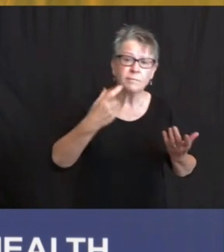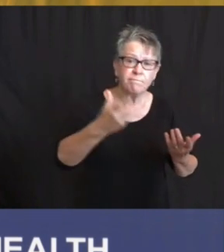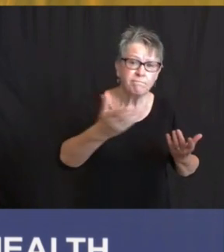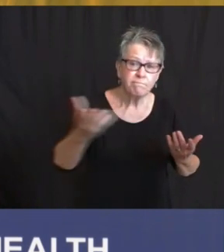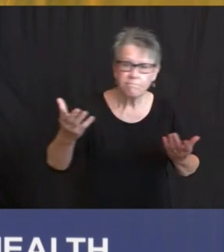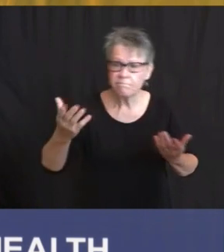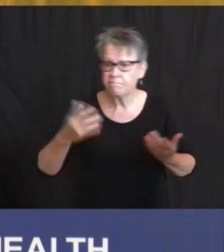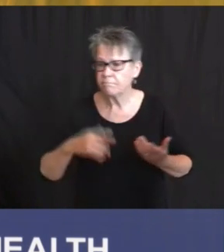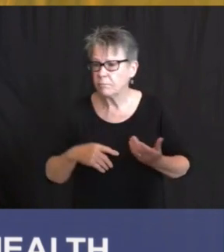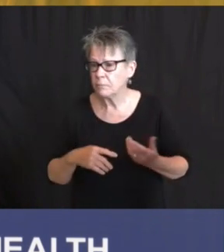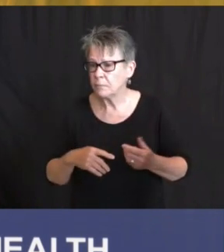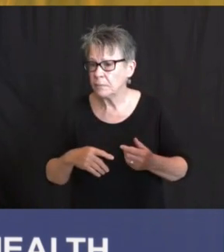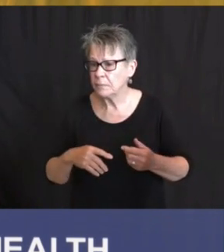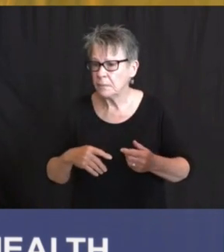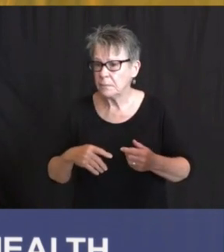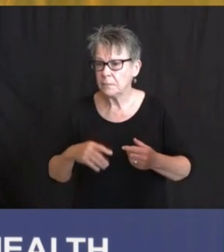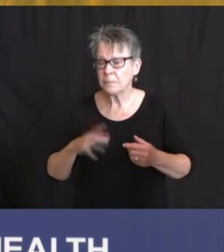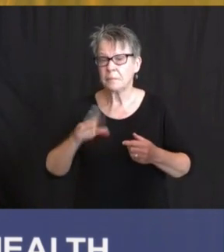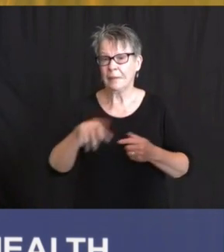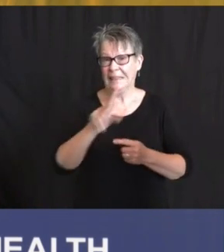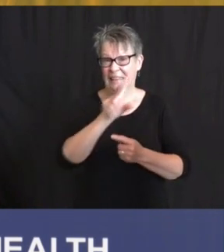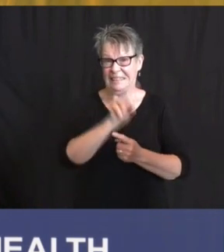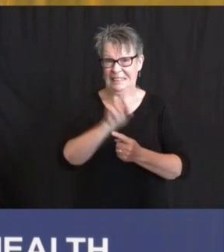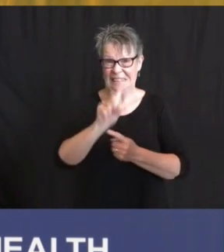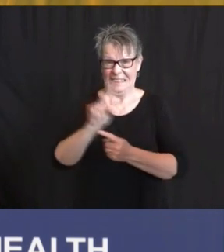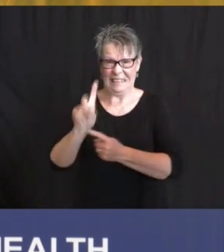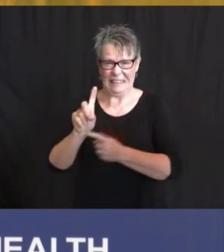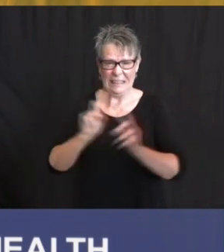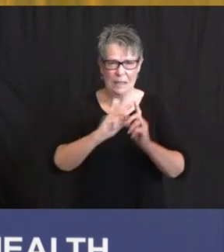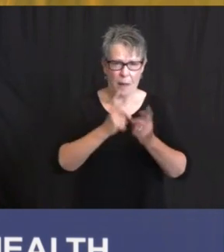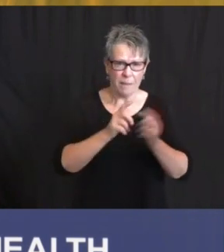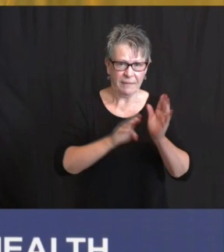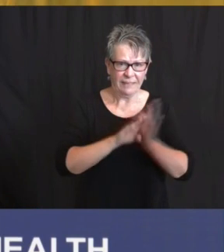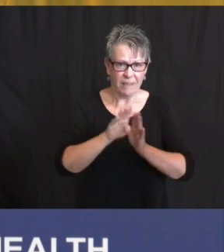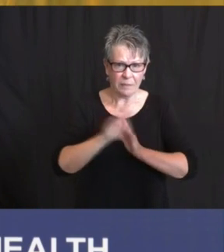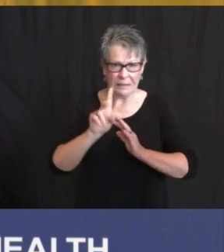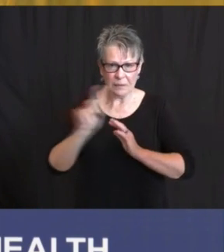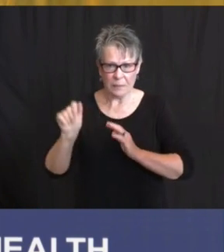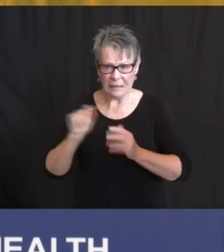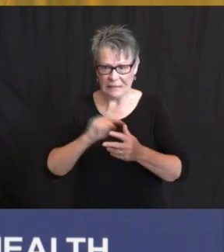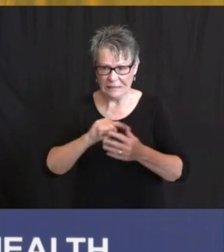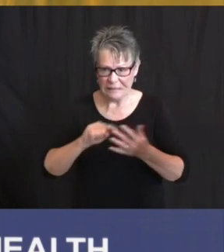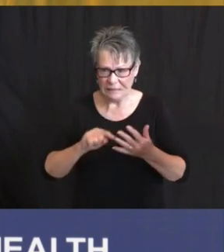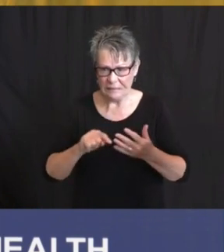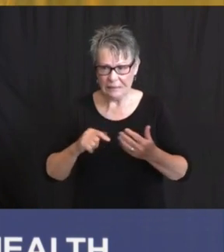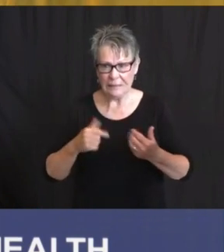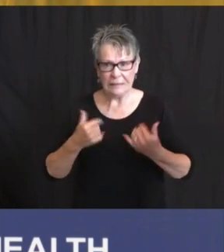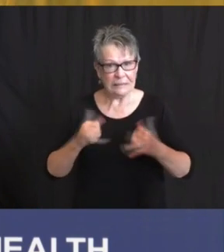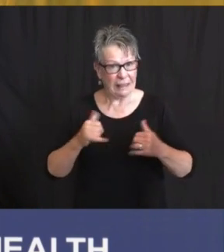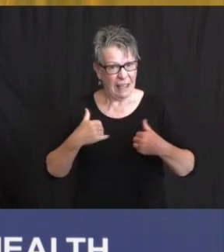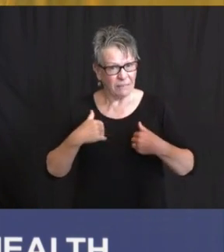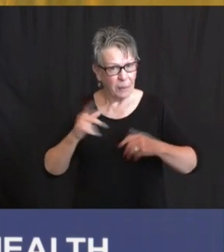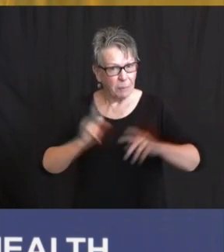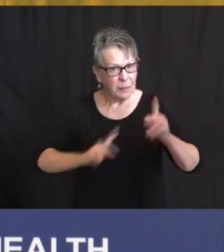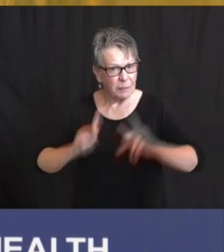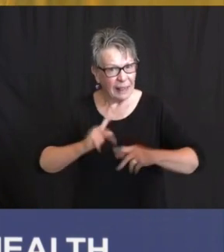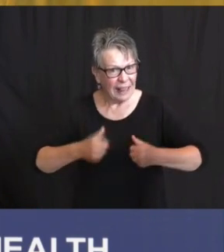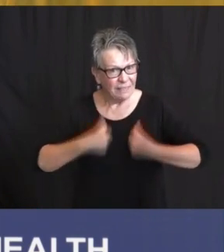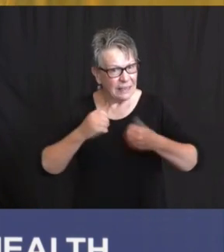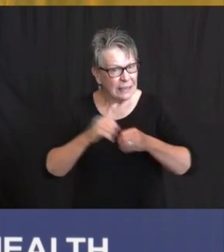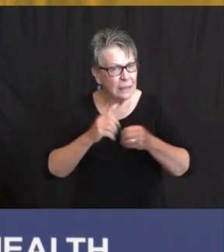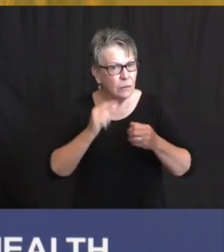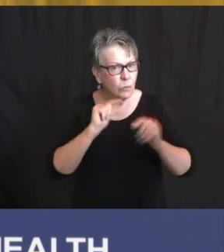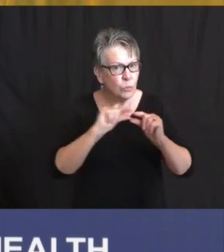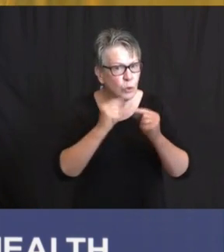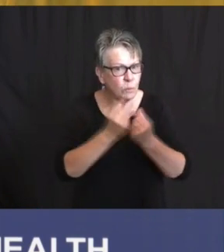of Developmental Disabilities continue to keep residents living in DDD housing isolated. Curious when parents of people with